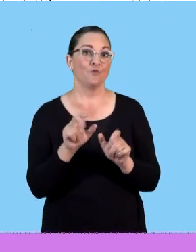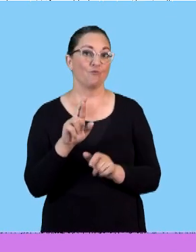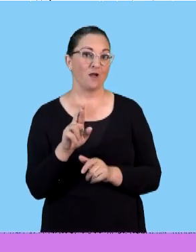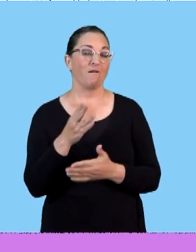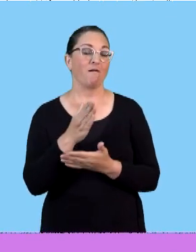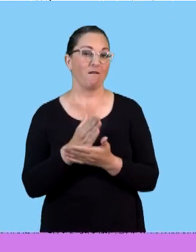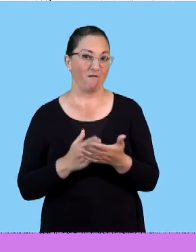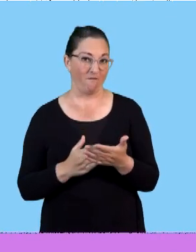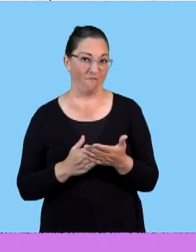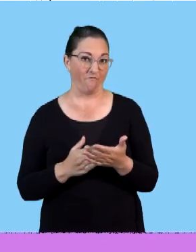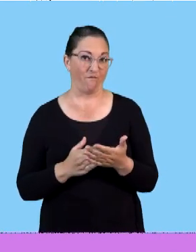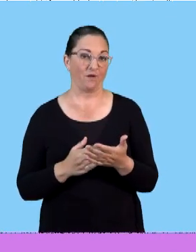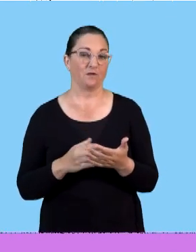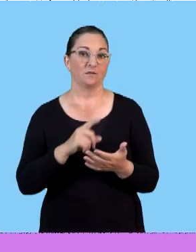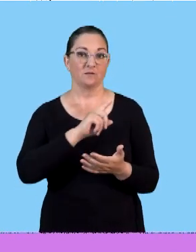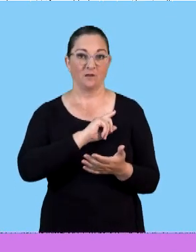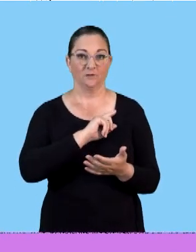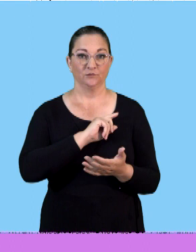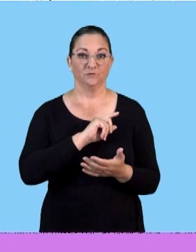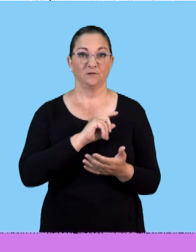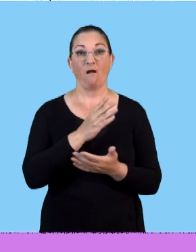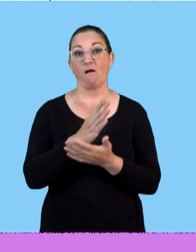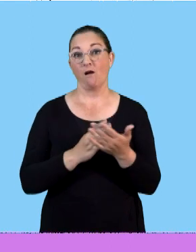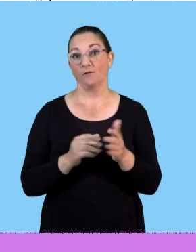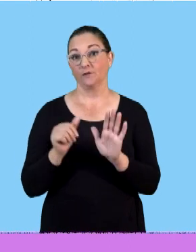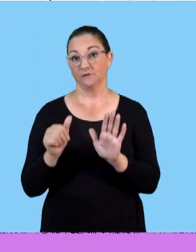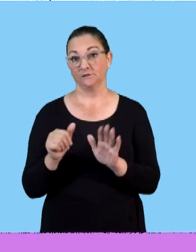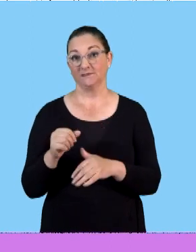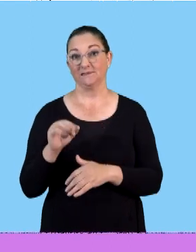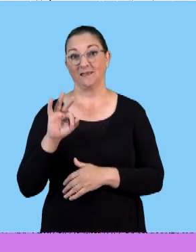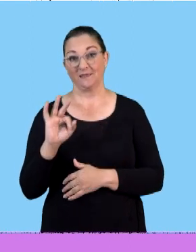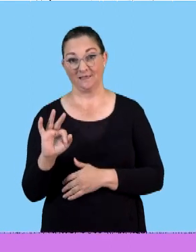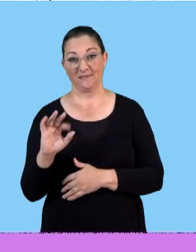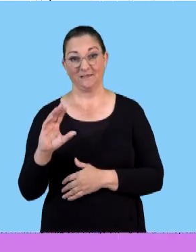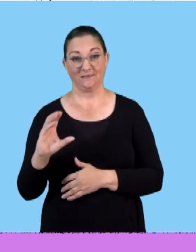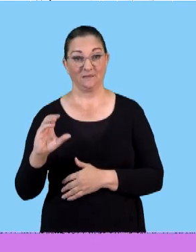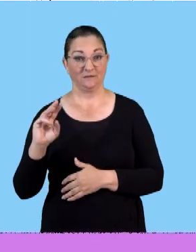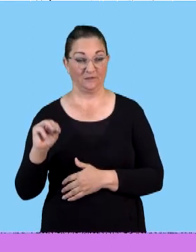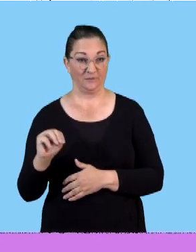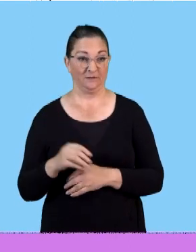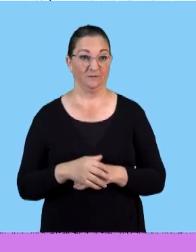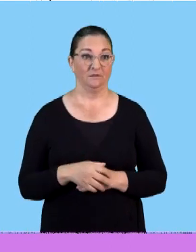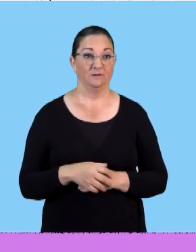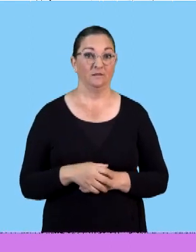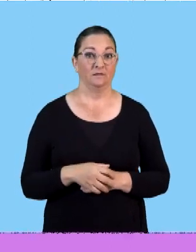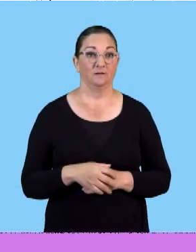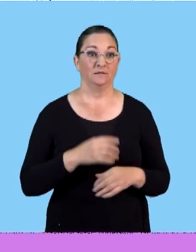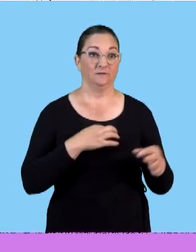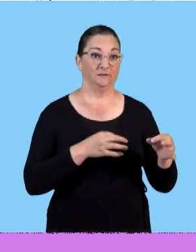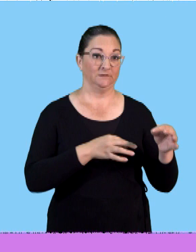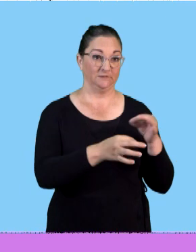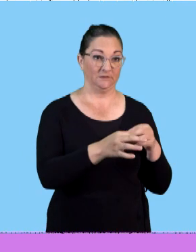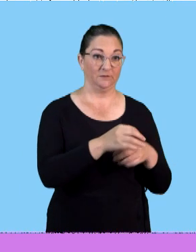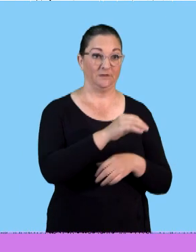radius is what? Is half of your diameter. So therefore half of 6, that will be 3 centimeters. So I'm